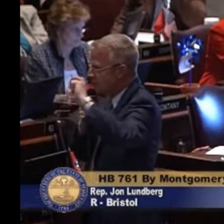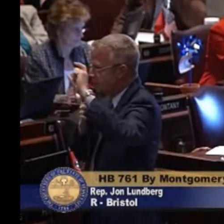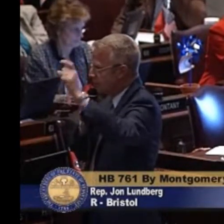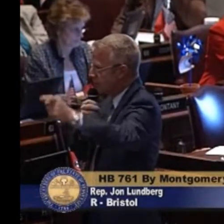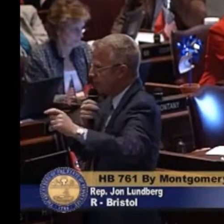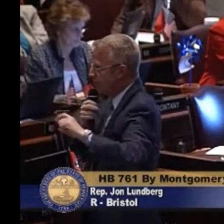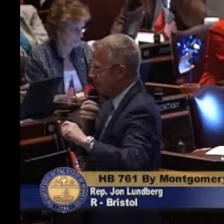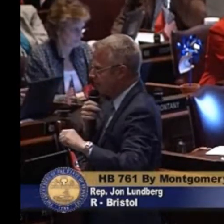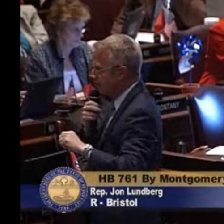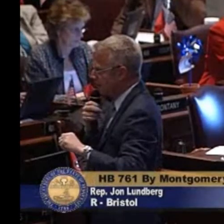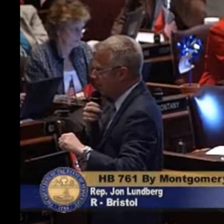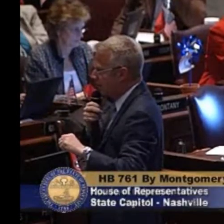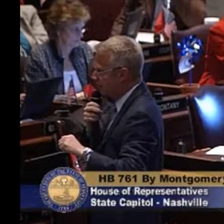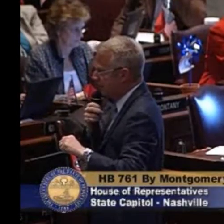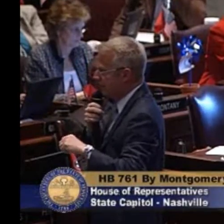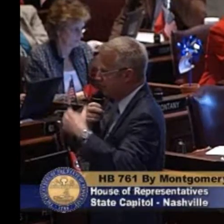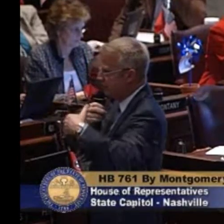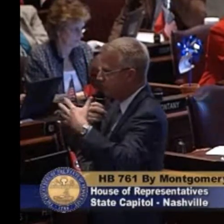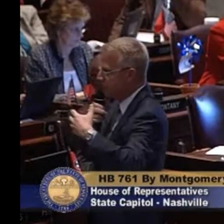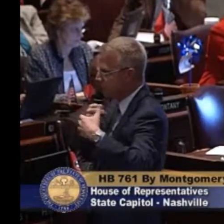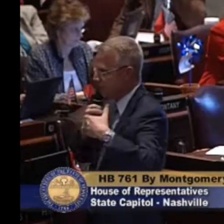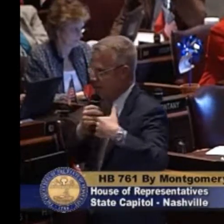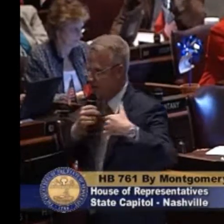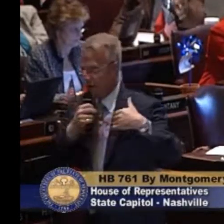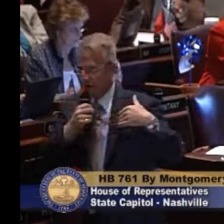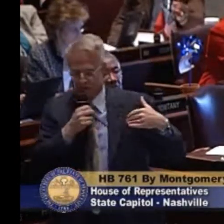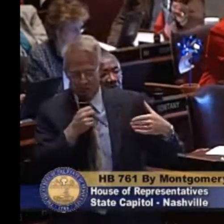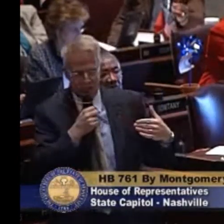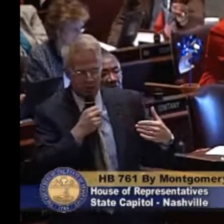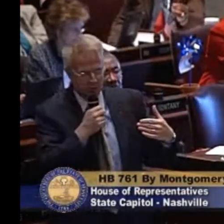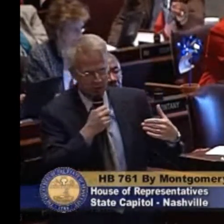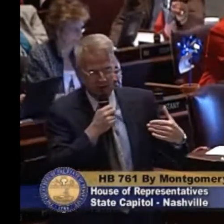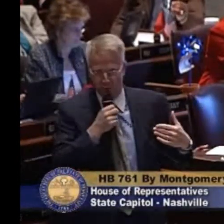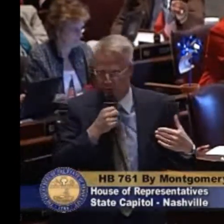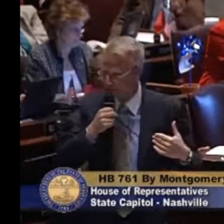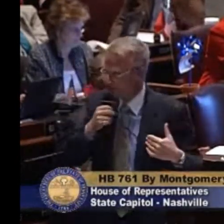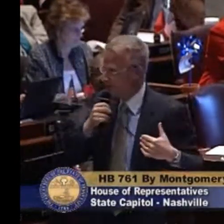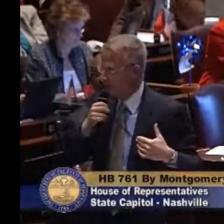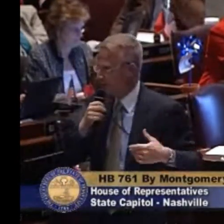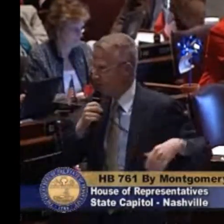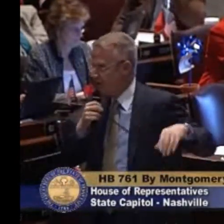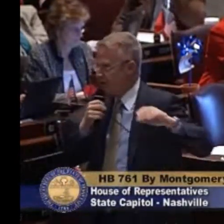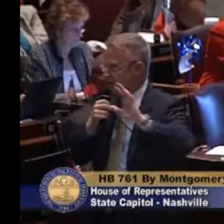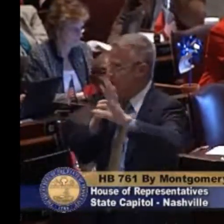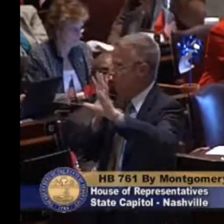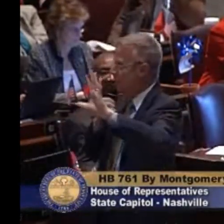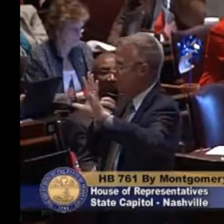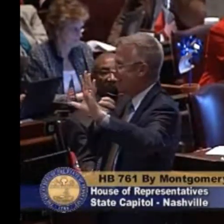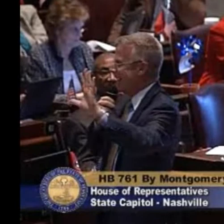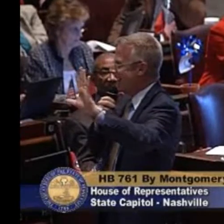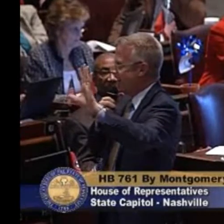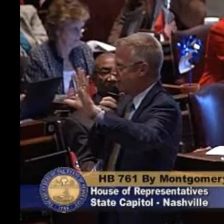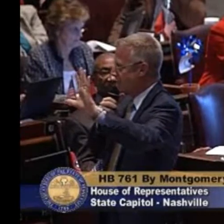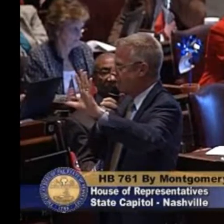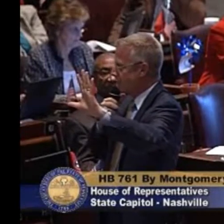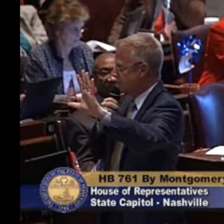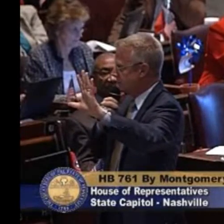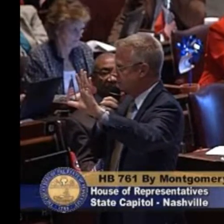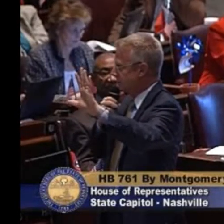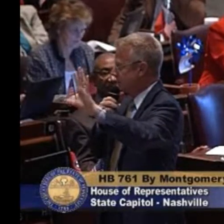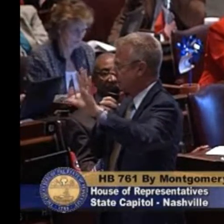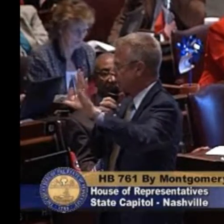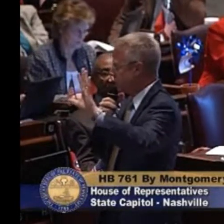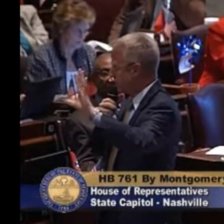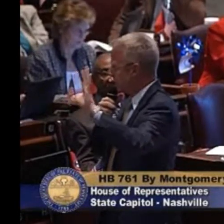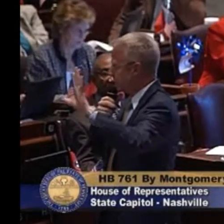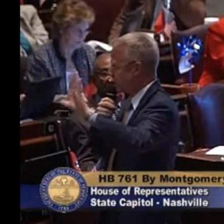Sometime in the future, I'm going to have to cut that back. And somebody's going to go at some point, one of my employees is going to go, you know, I can't afford